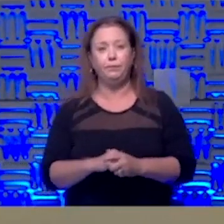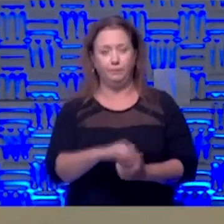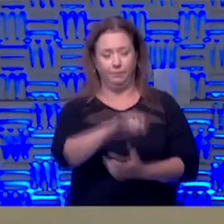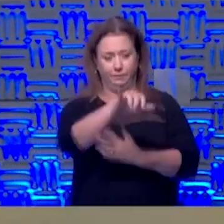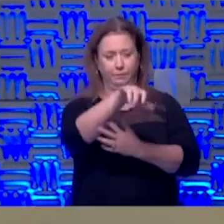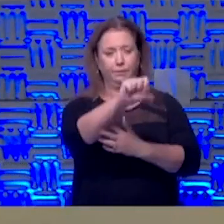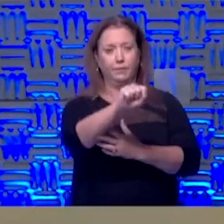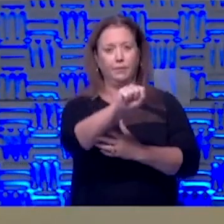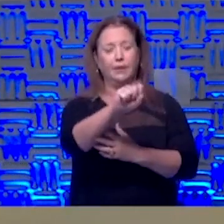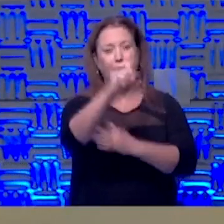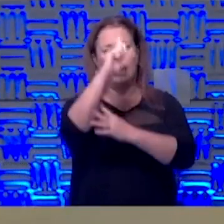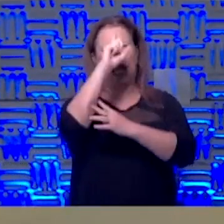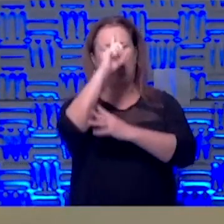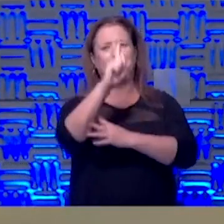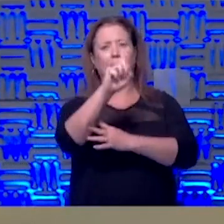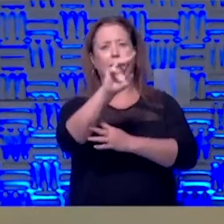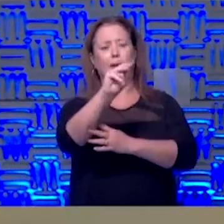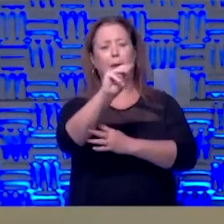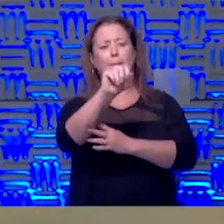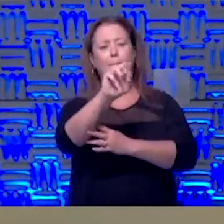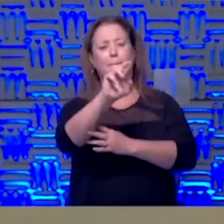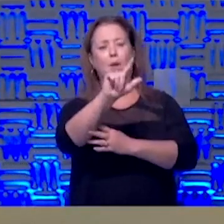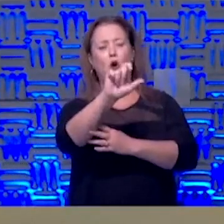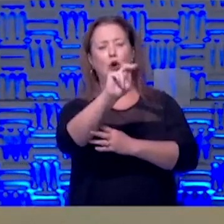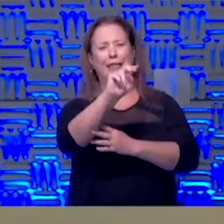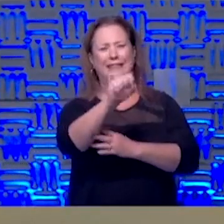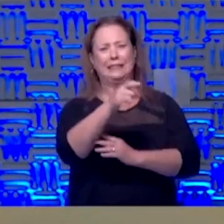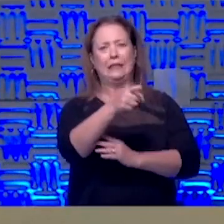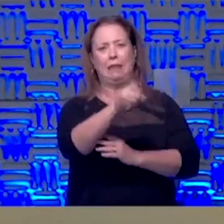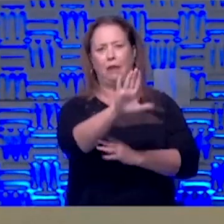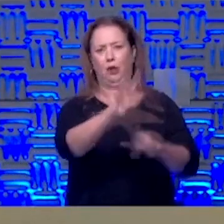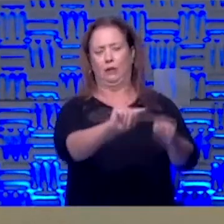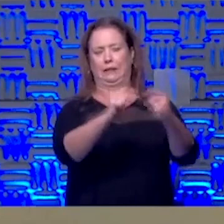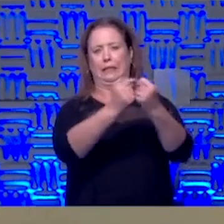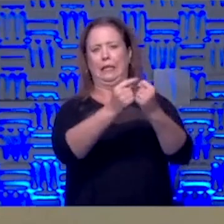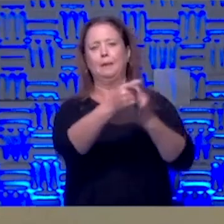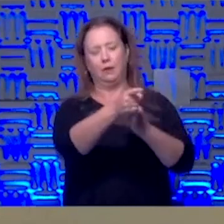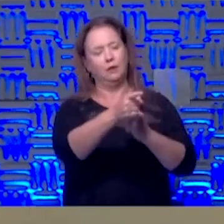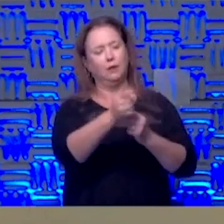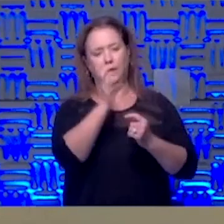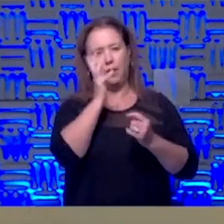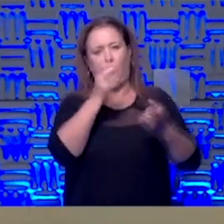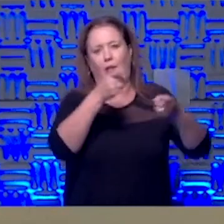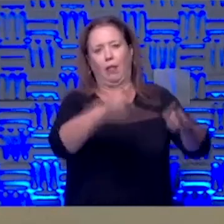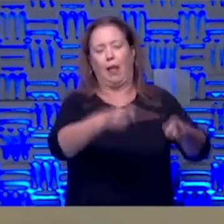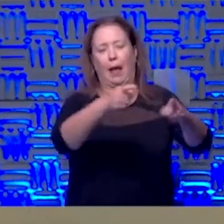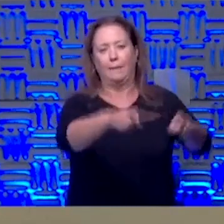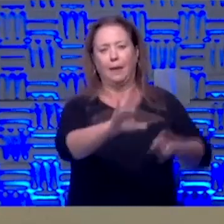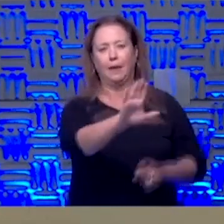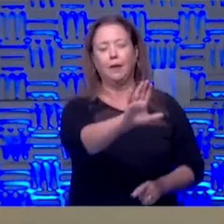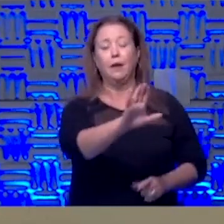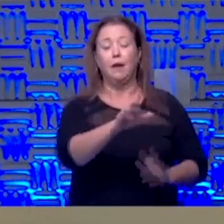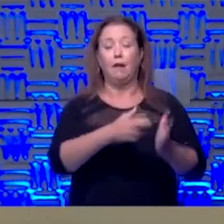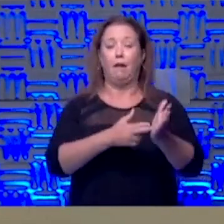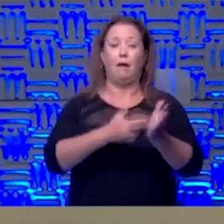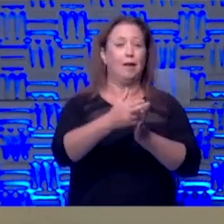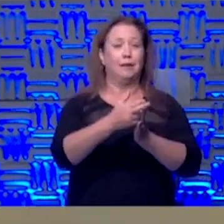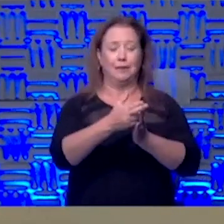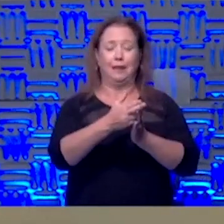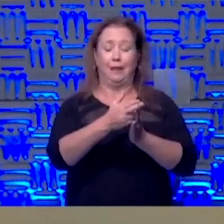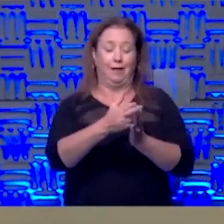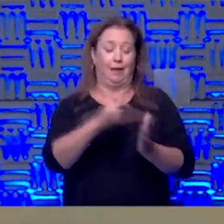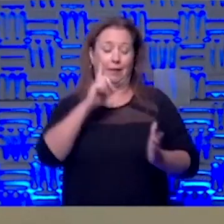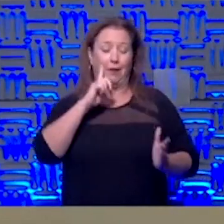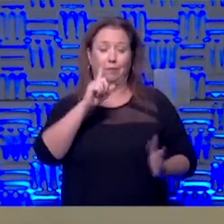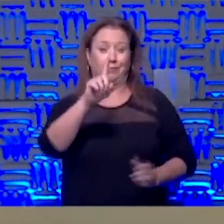Yeah, I think the thing with the Marlins is, though, I mean, those things are going to happen. I think, honestly, it was inevitable.